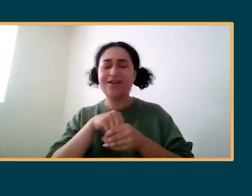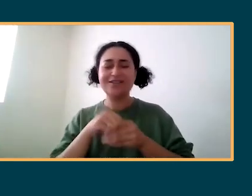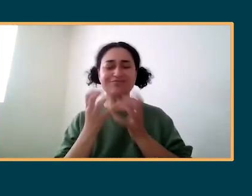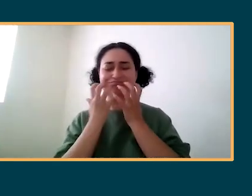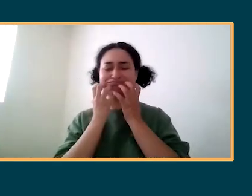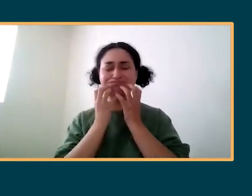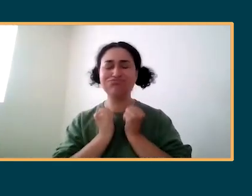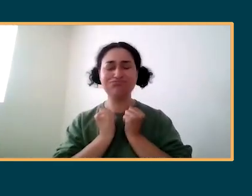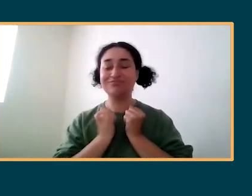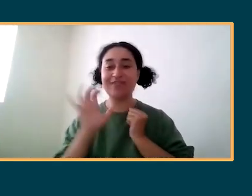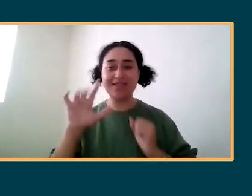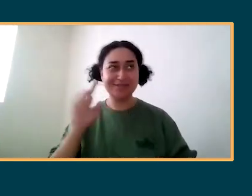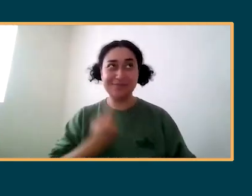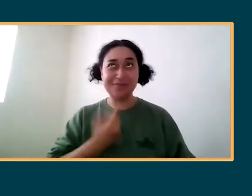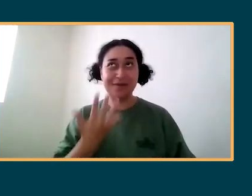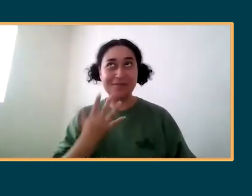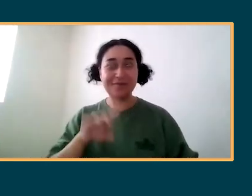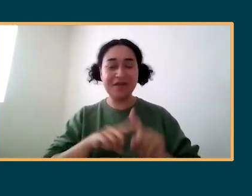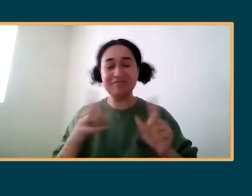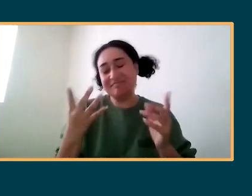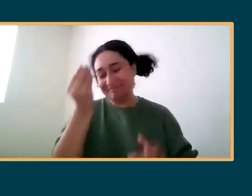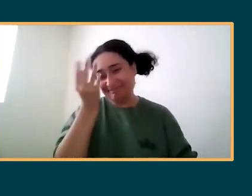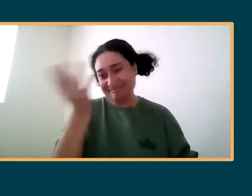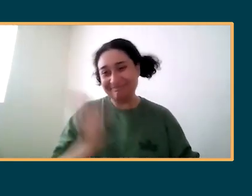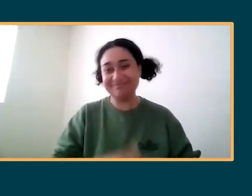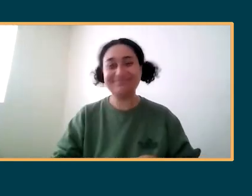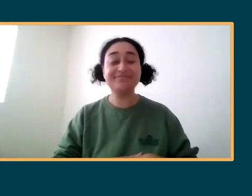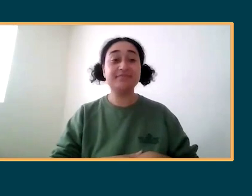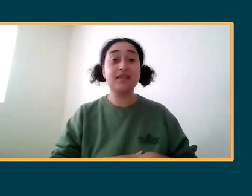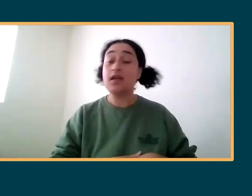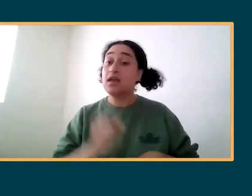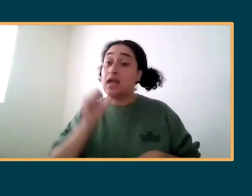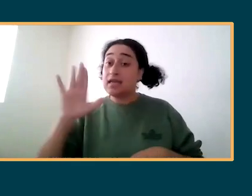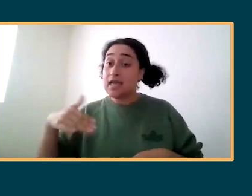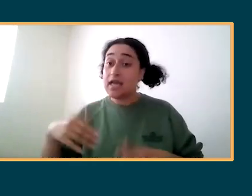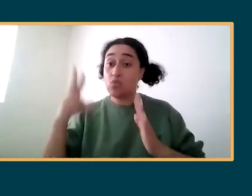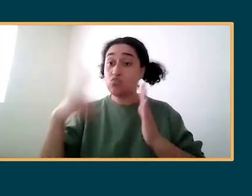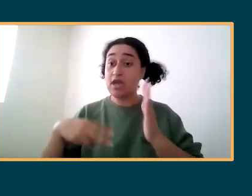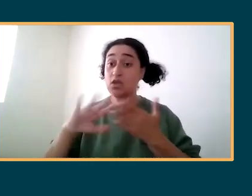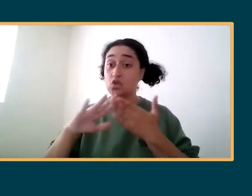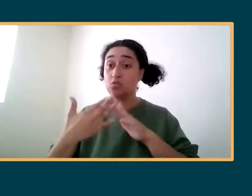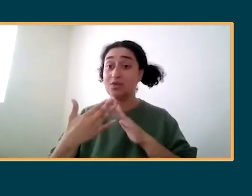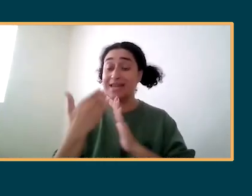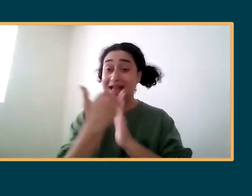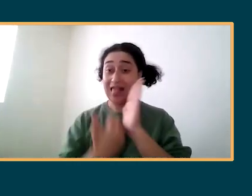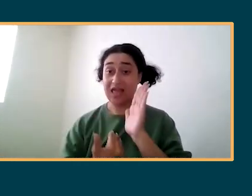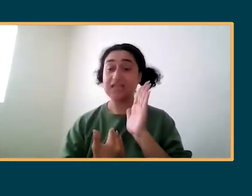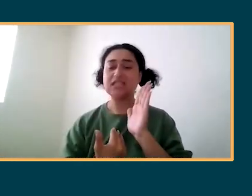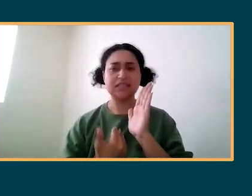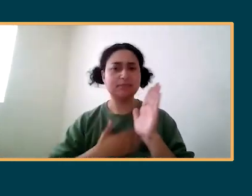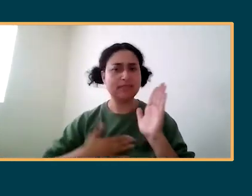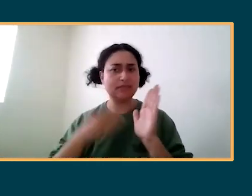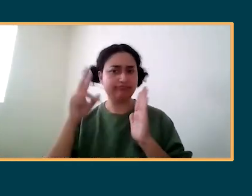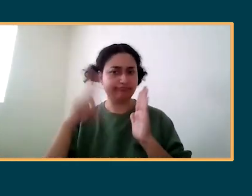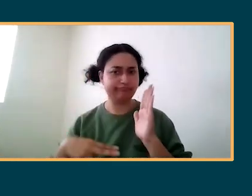Maybe that's just me, but that's how I feel about it. If you haven't read our community guidelines, that was one of them. Please check those out. Although we get